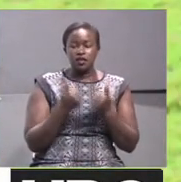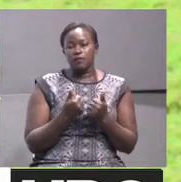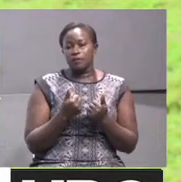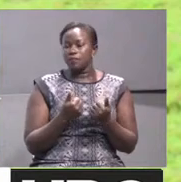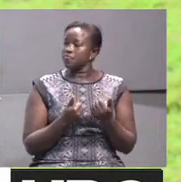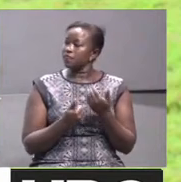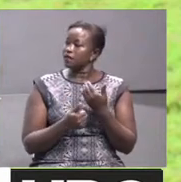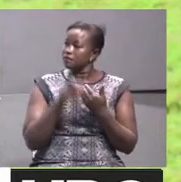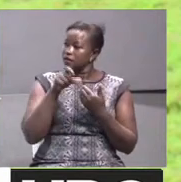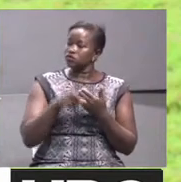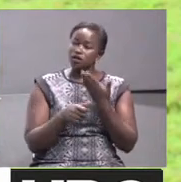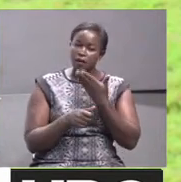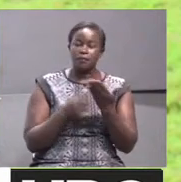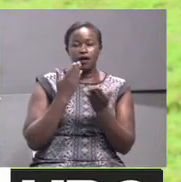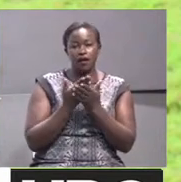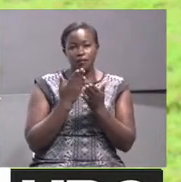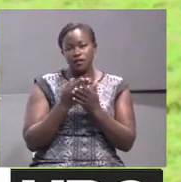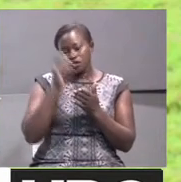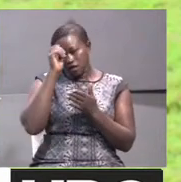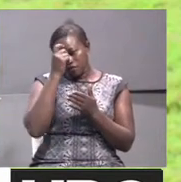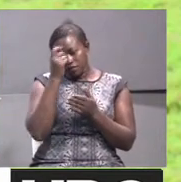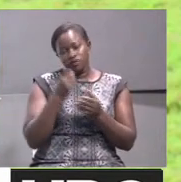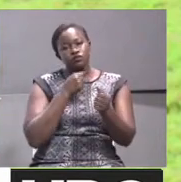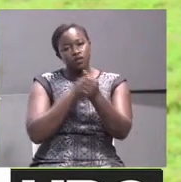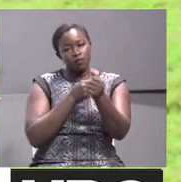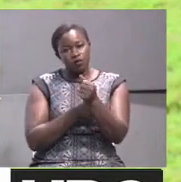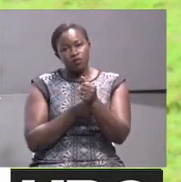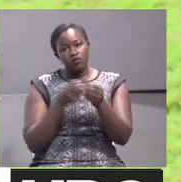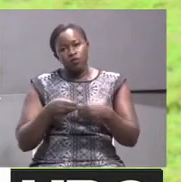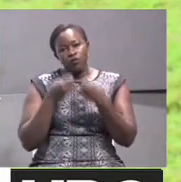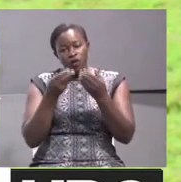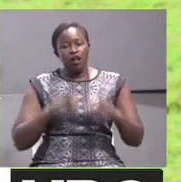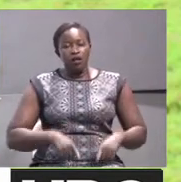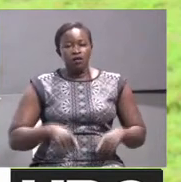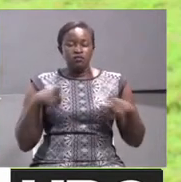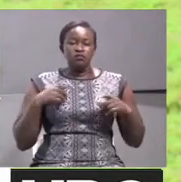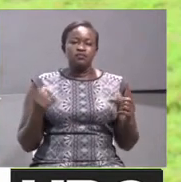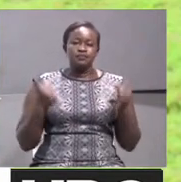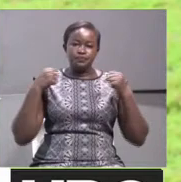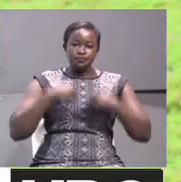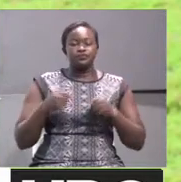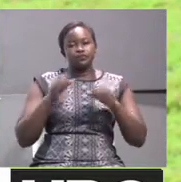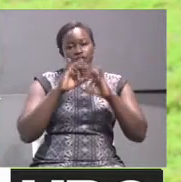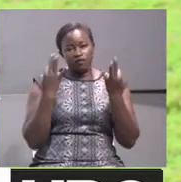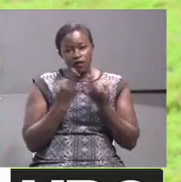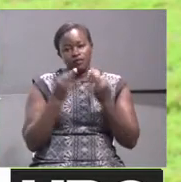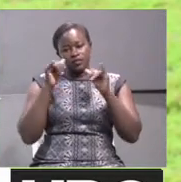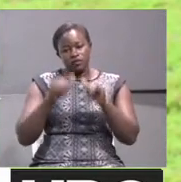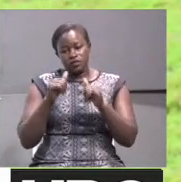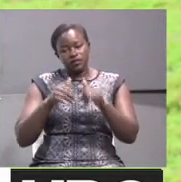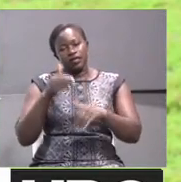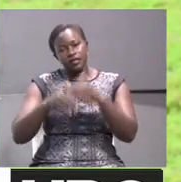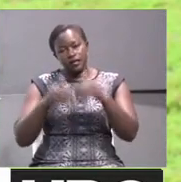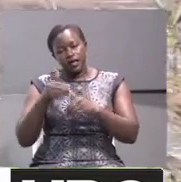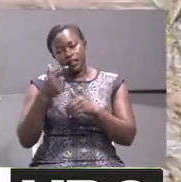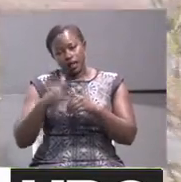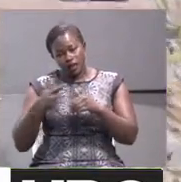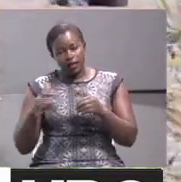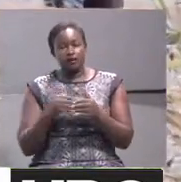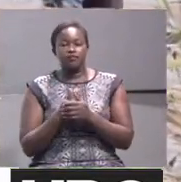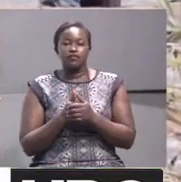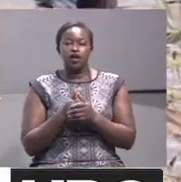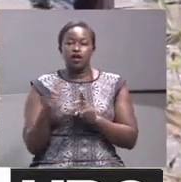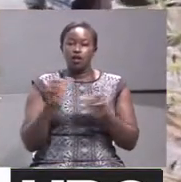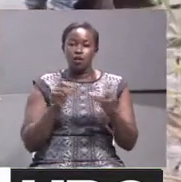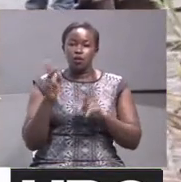resident, appealed to the government for support in providing life jackets to families living around the lake. It is estimated by